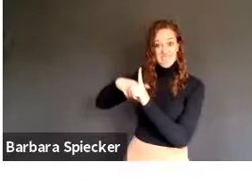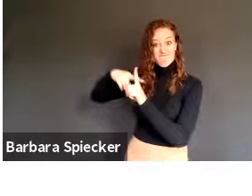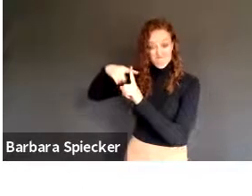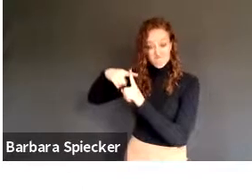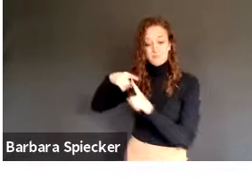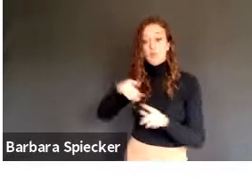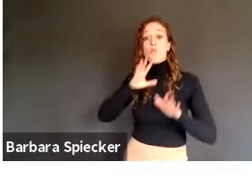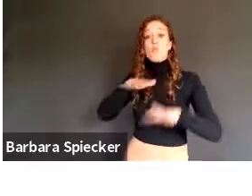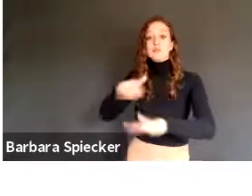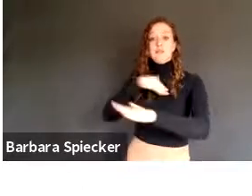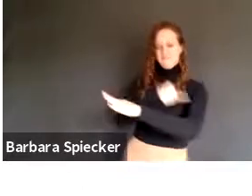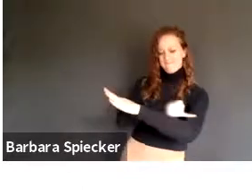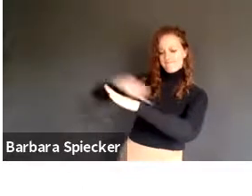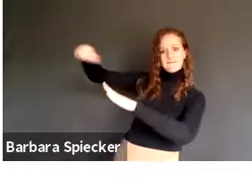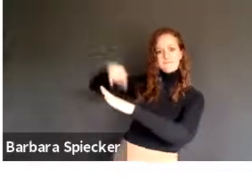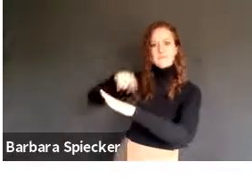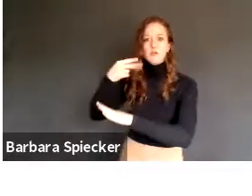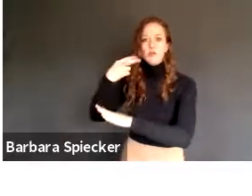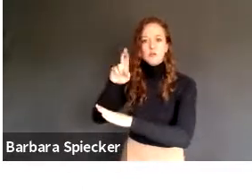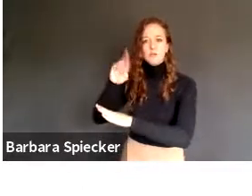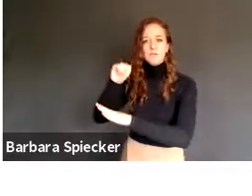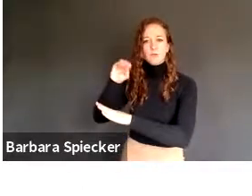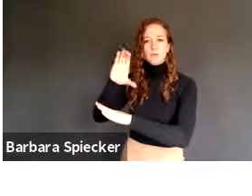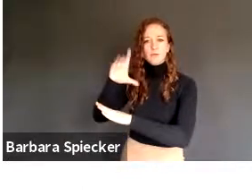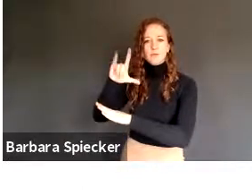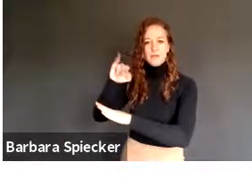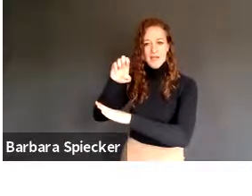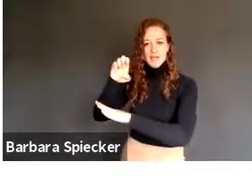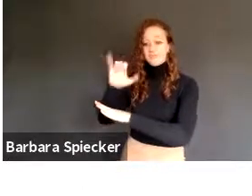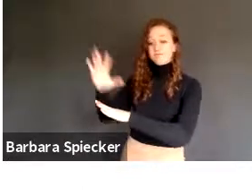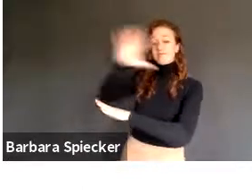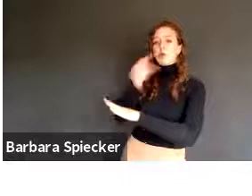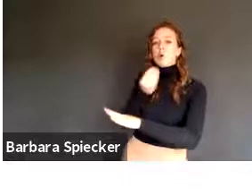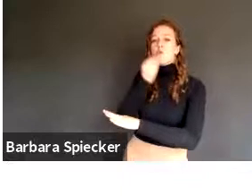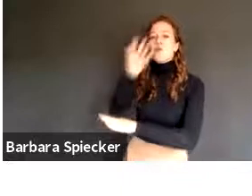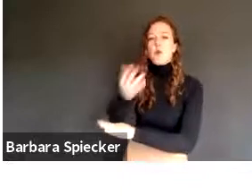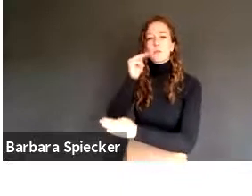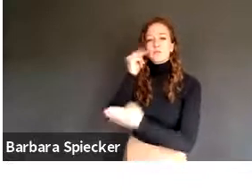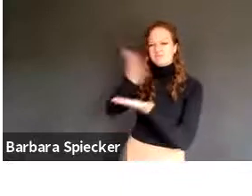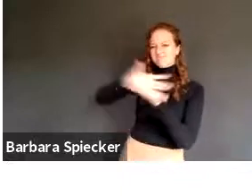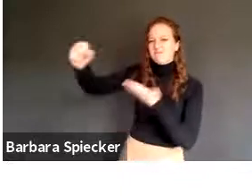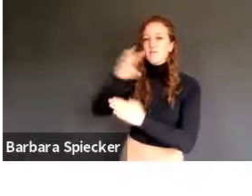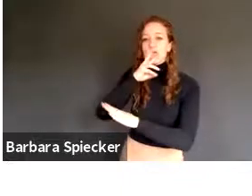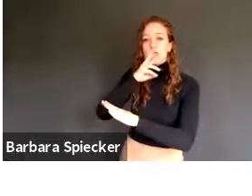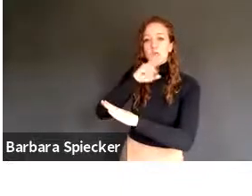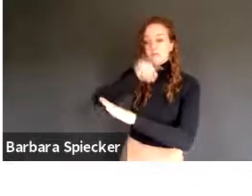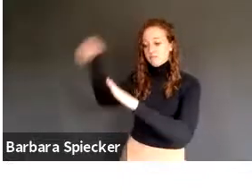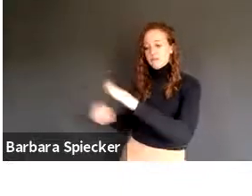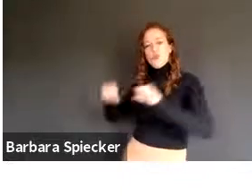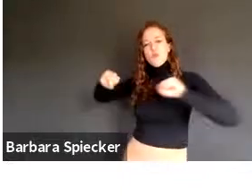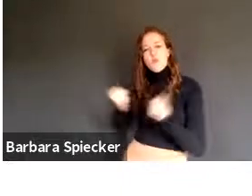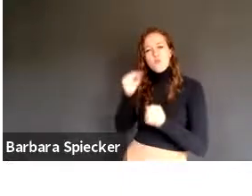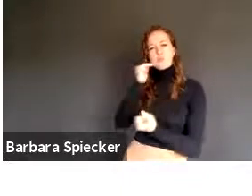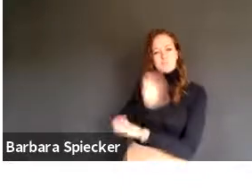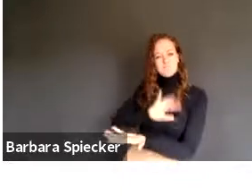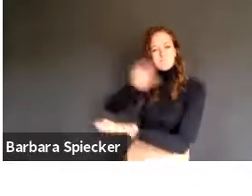other hand, increased greenhouse warming could cause a decoupling of upwelling from that supply of nutrient-rich water. In that case, the warming could